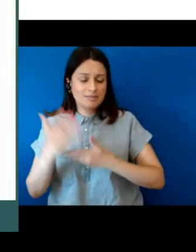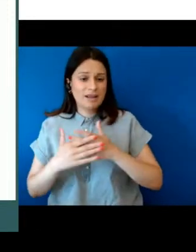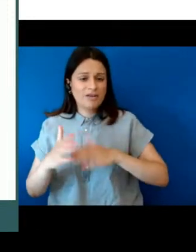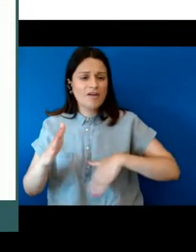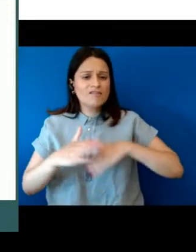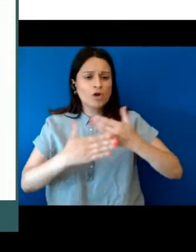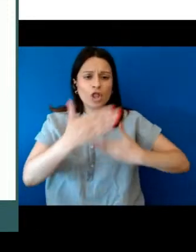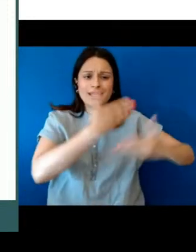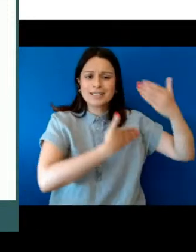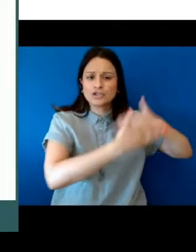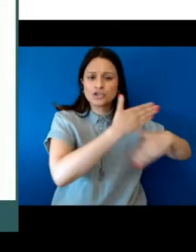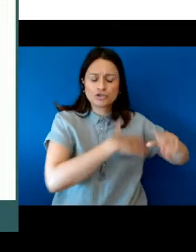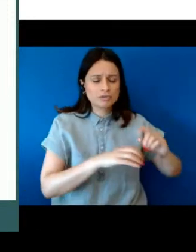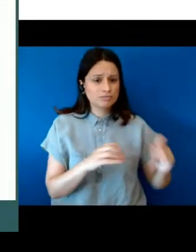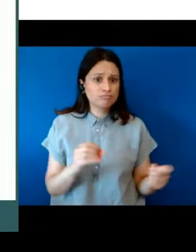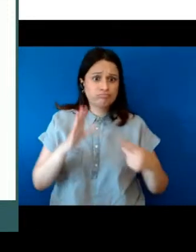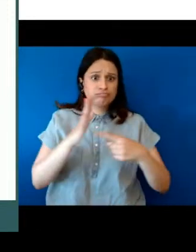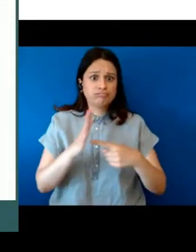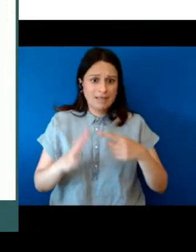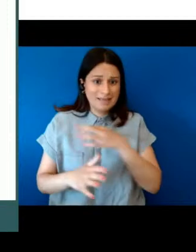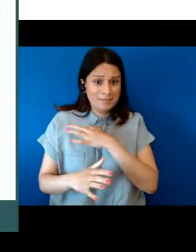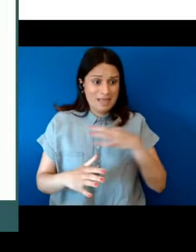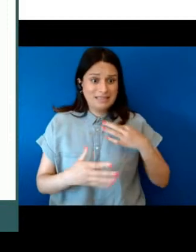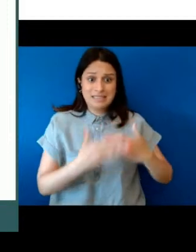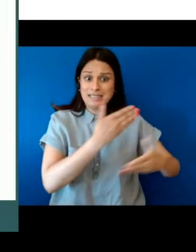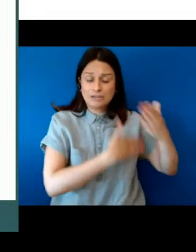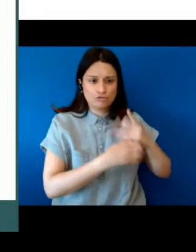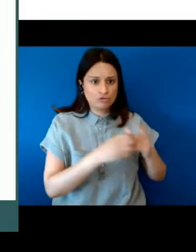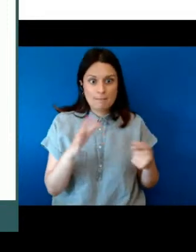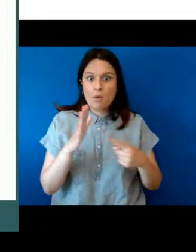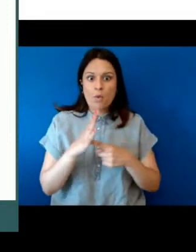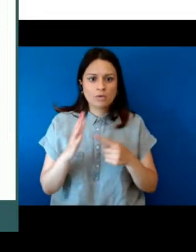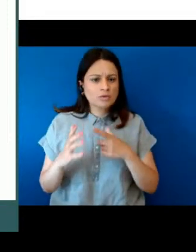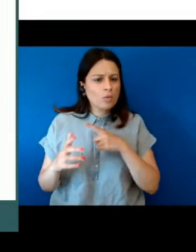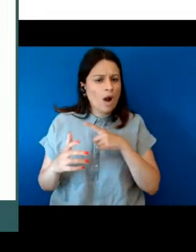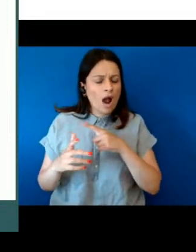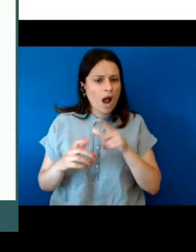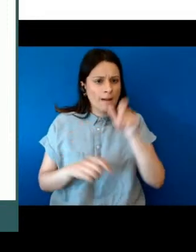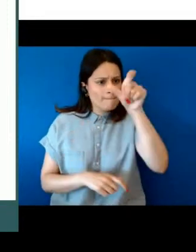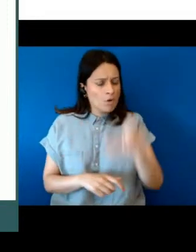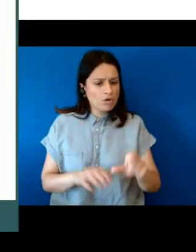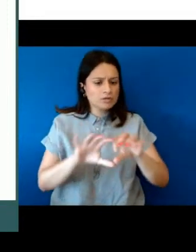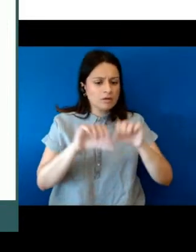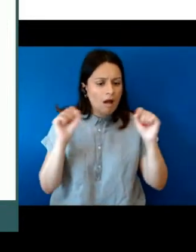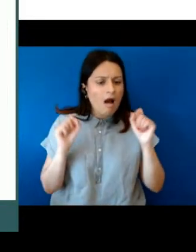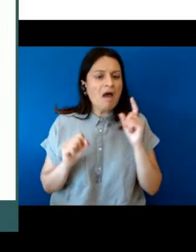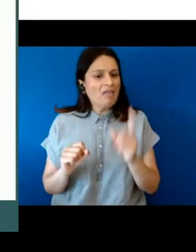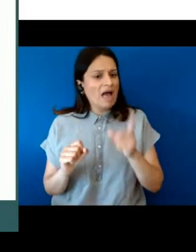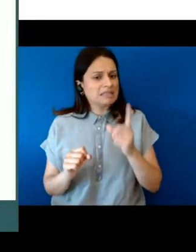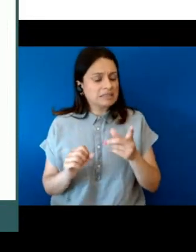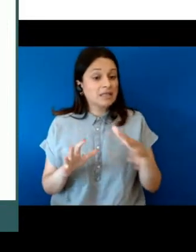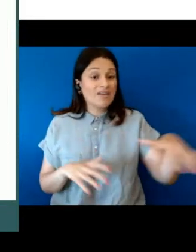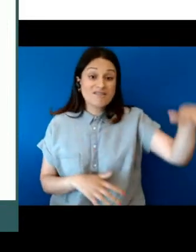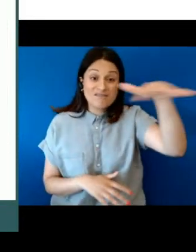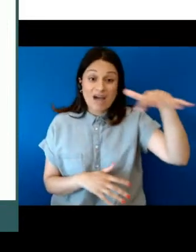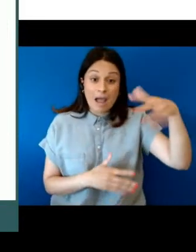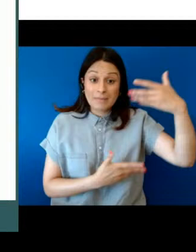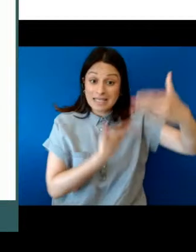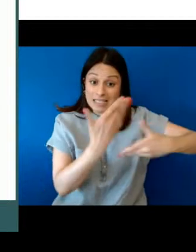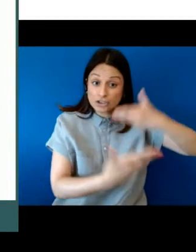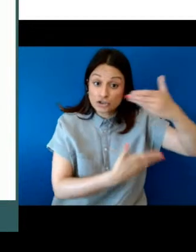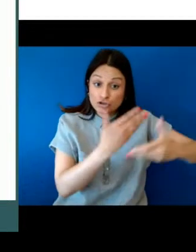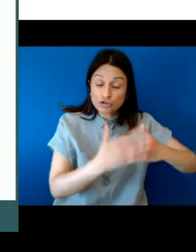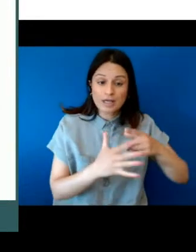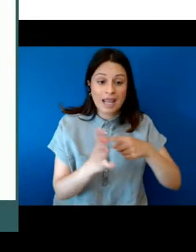is the most important thing that you need to do, including family history, so this atopic